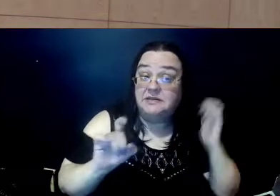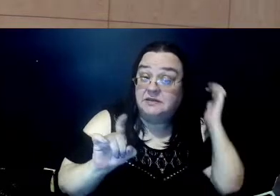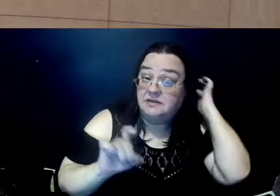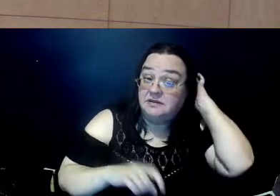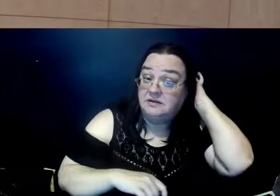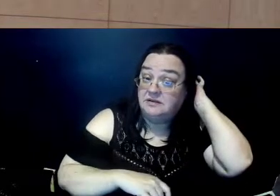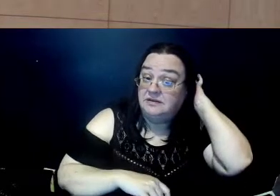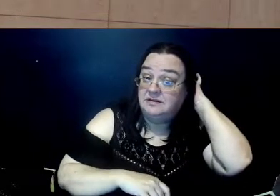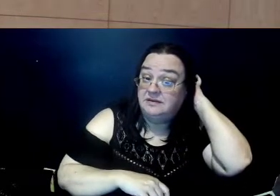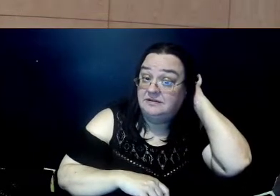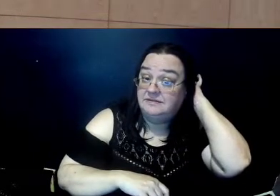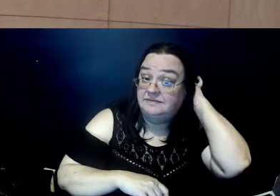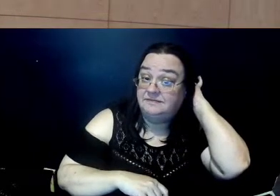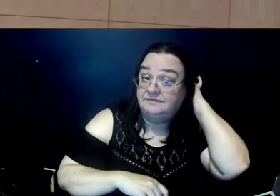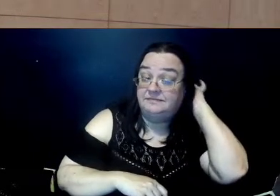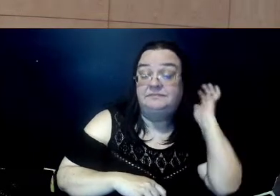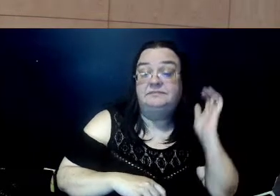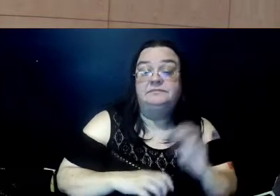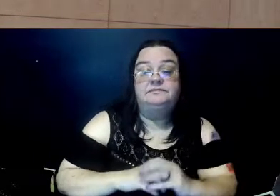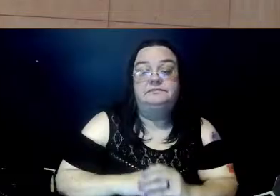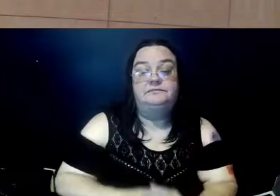Oh, yes.